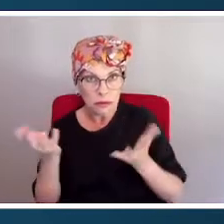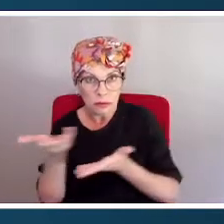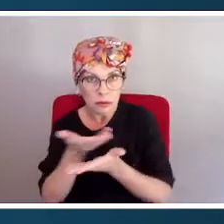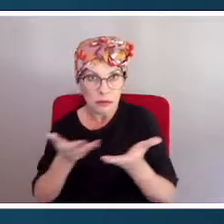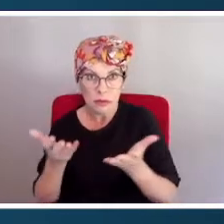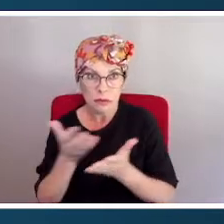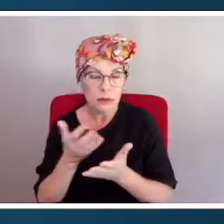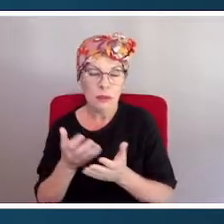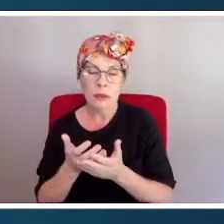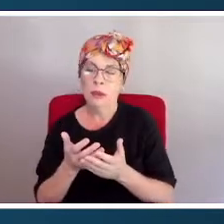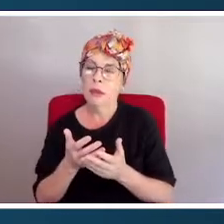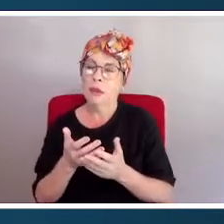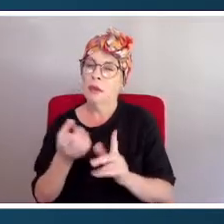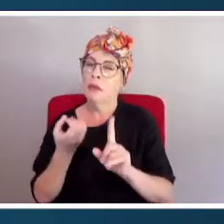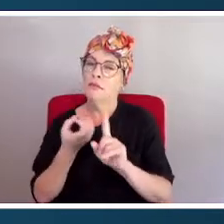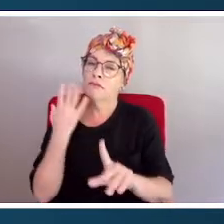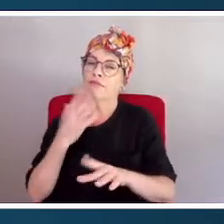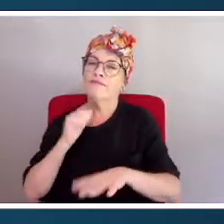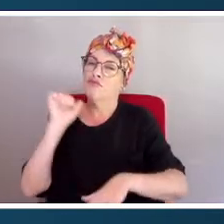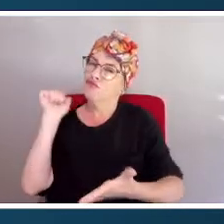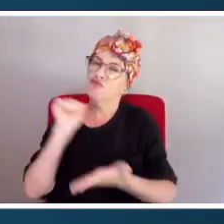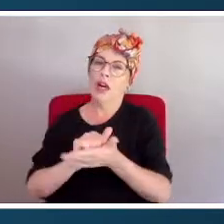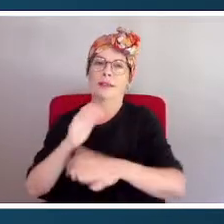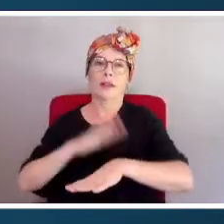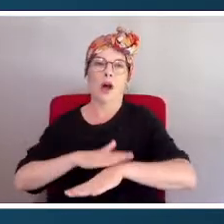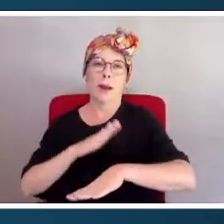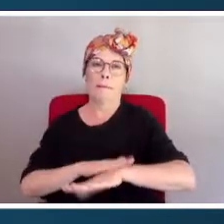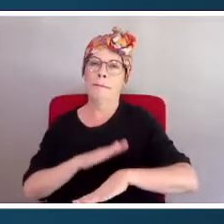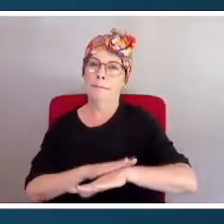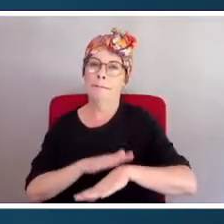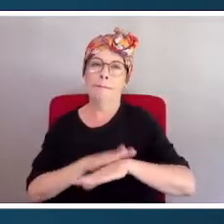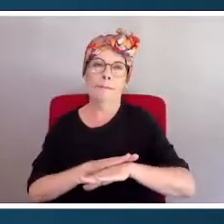as a more timely discussion.